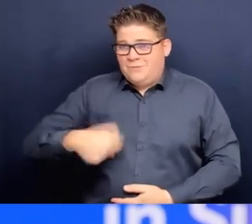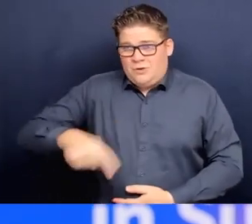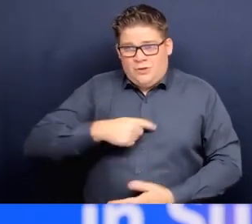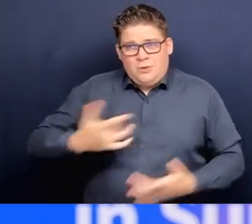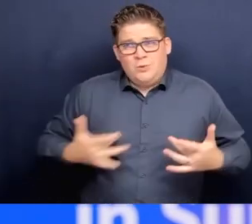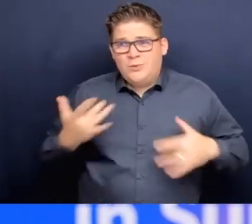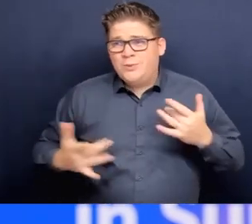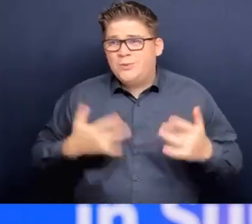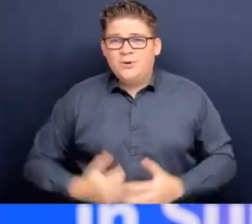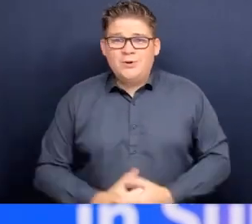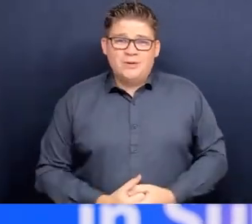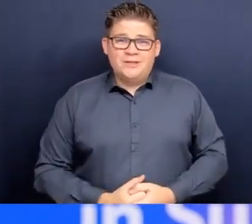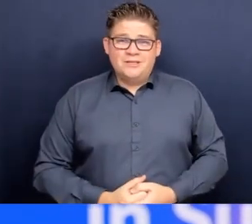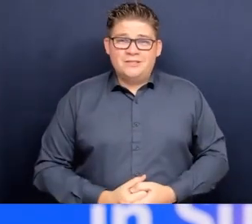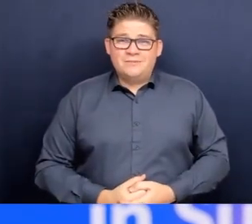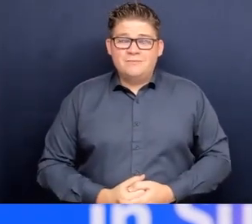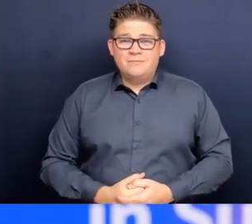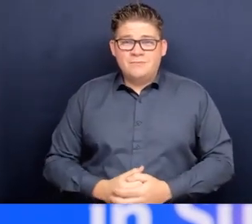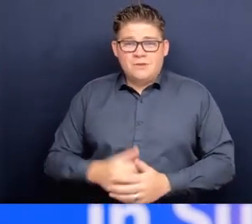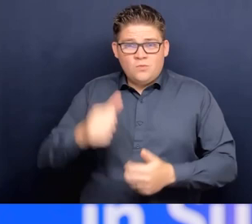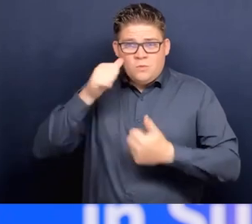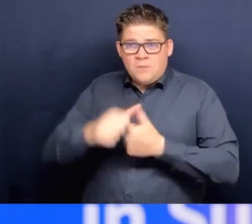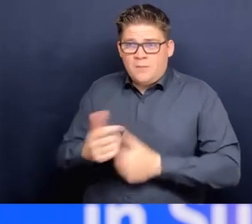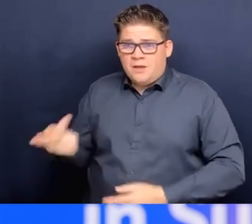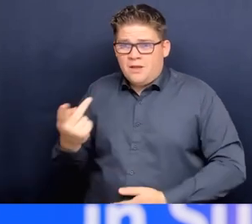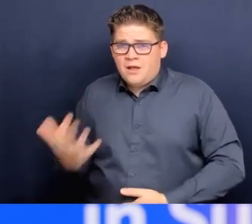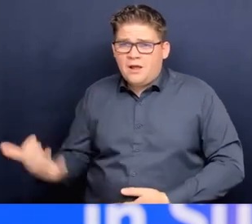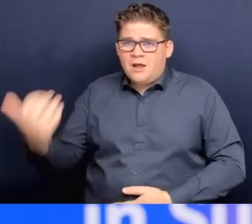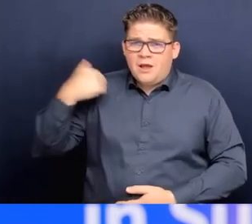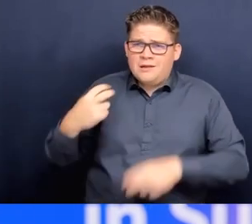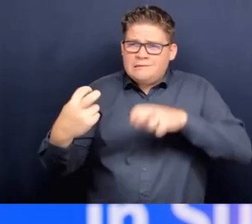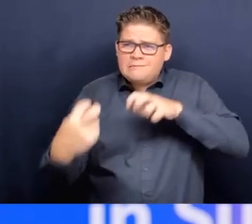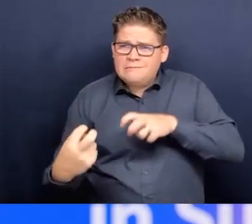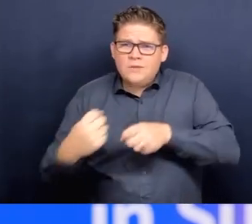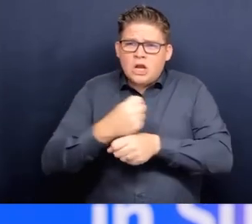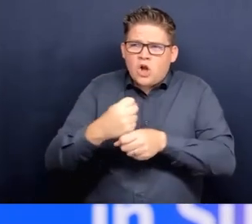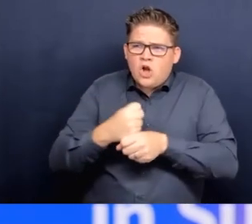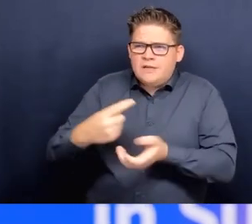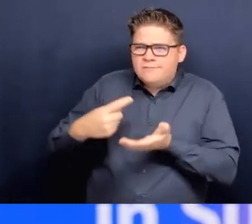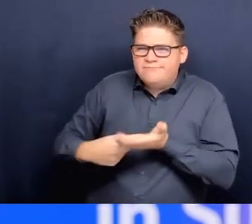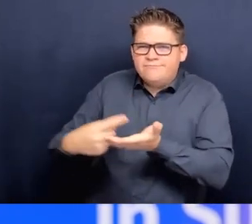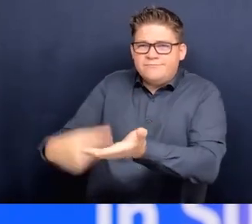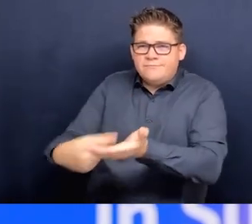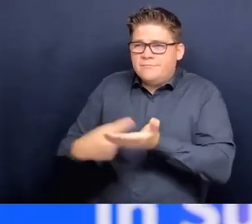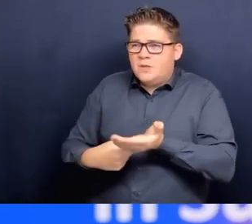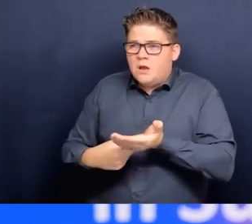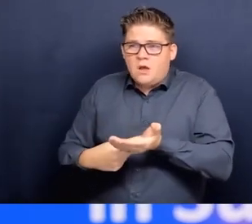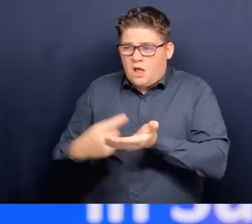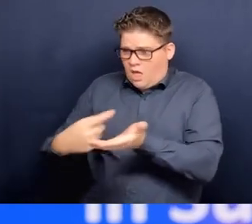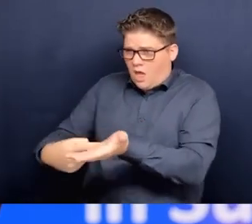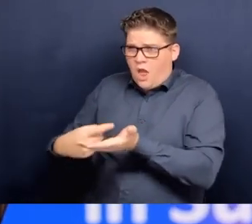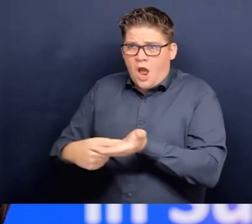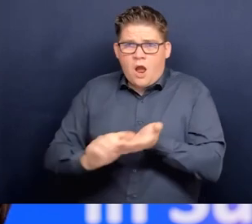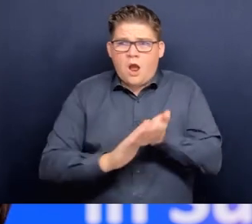Thank you, Minister Kang. And it's a pretty exciting day, you know. It wasn't so long ago, you know, we were having coffee about